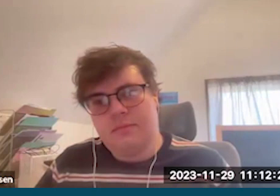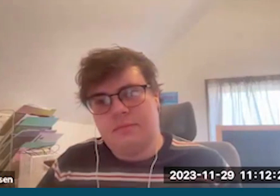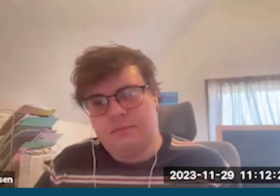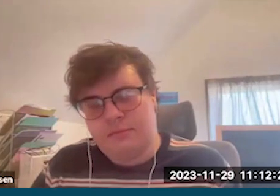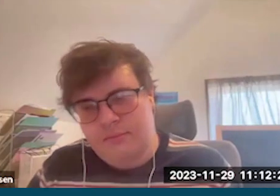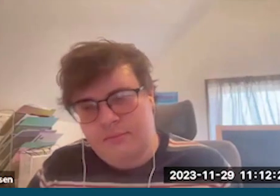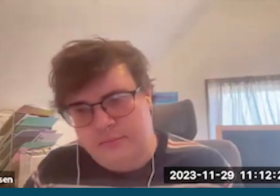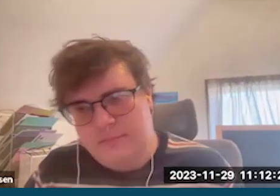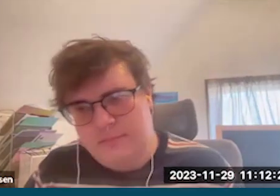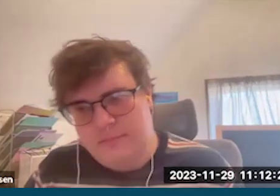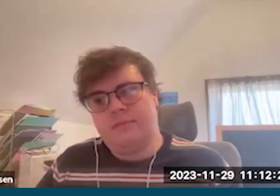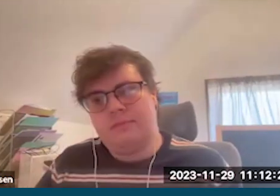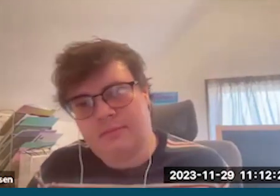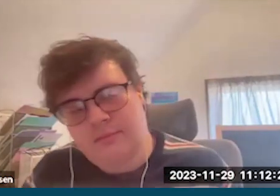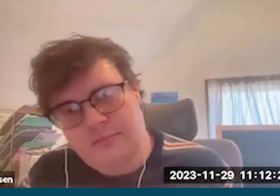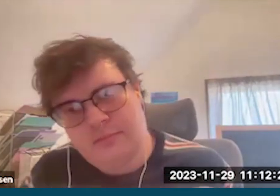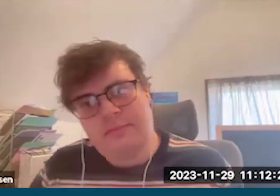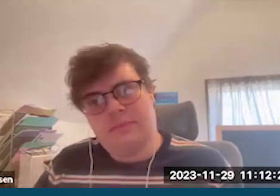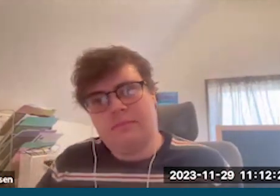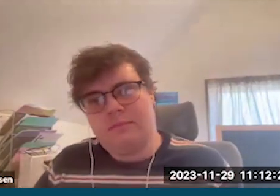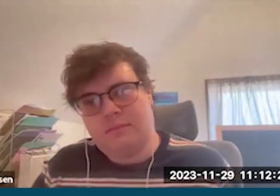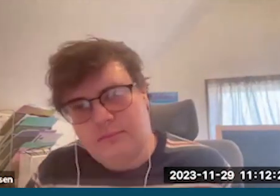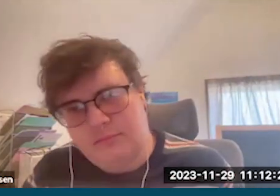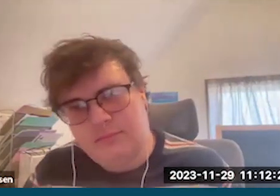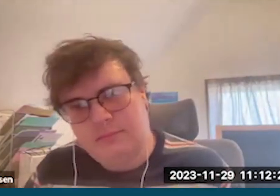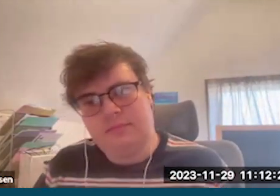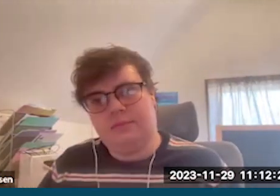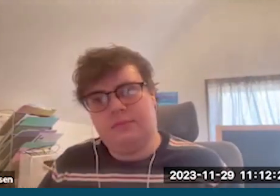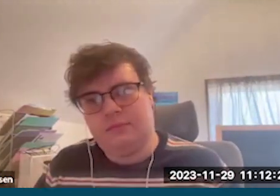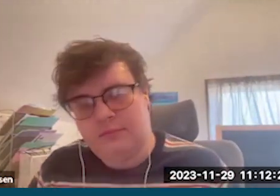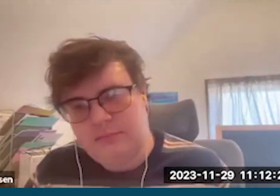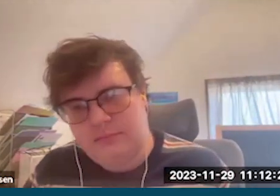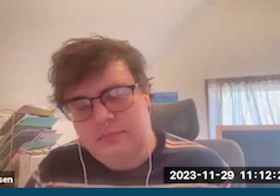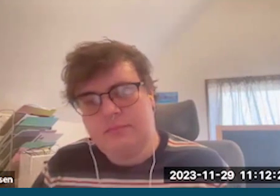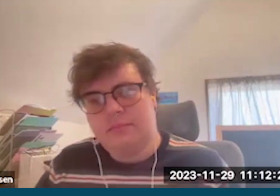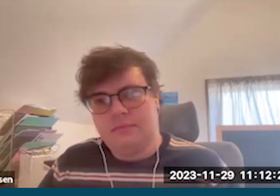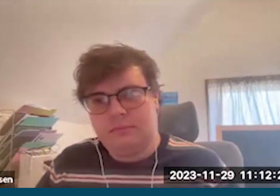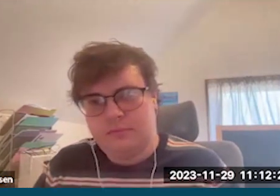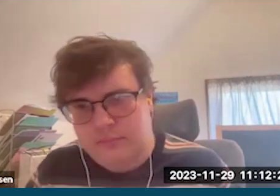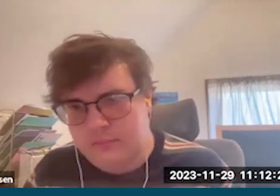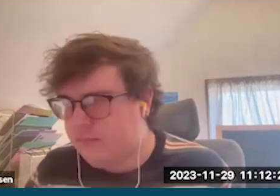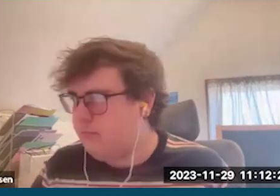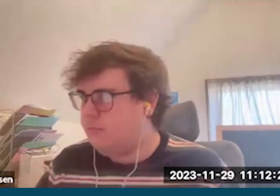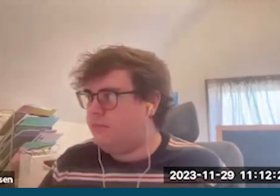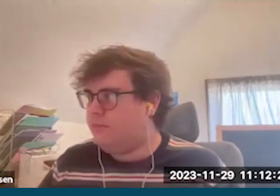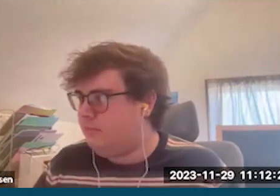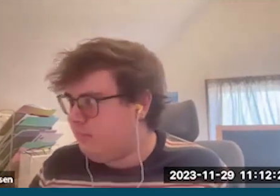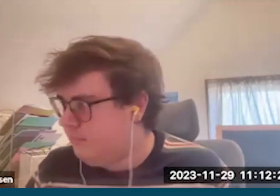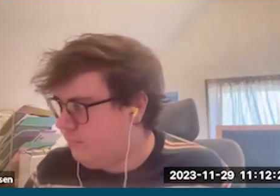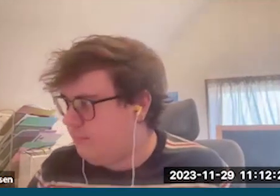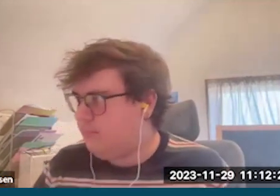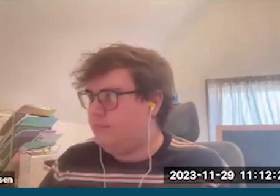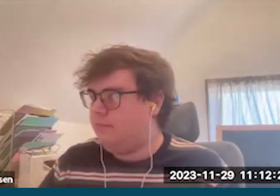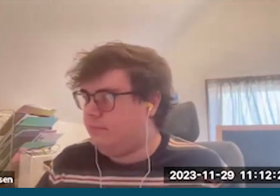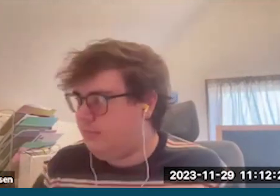information that others think to share with them to have any idea what's going on. When you share information with people, sure,